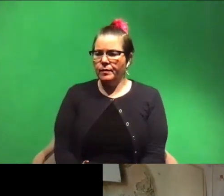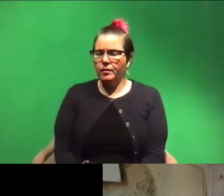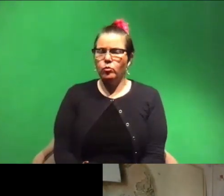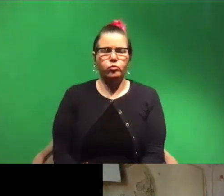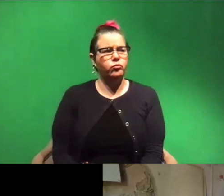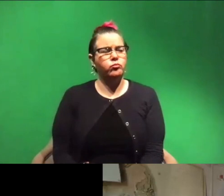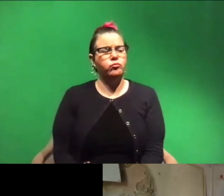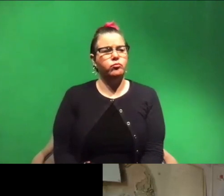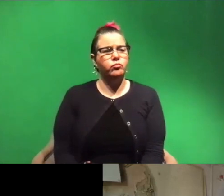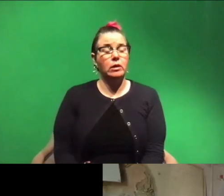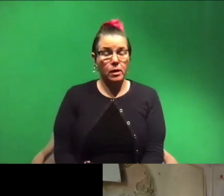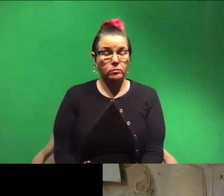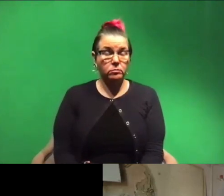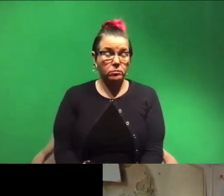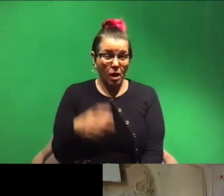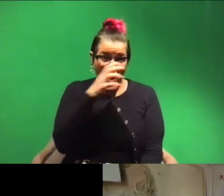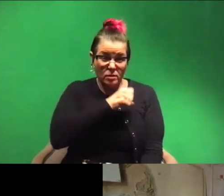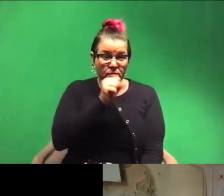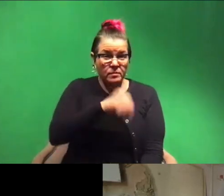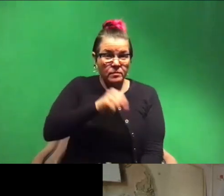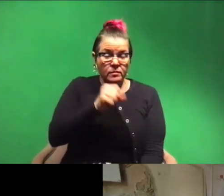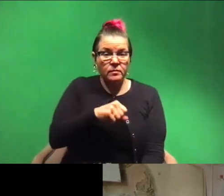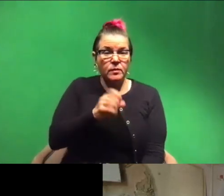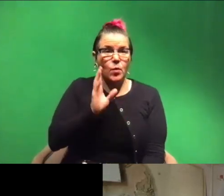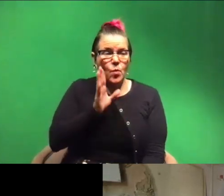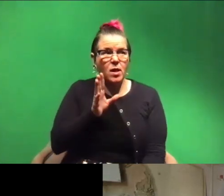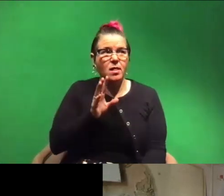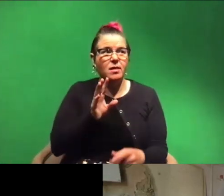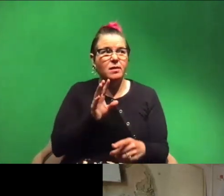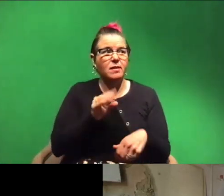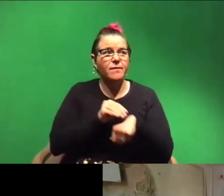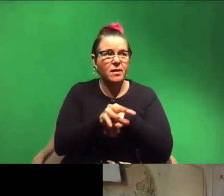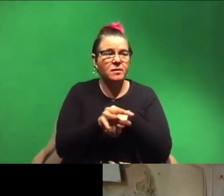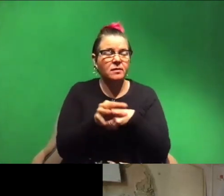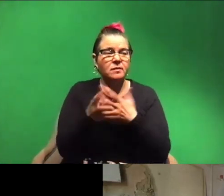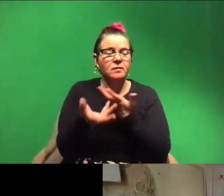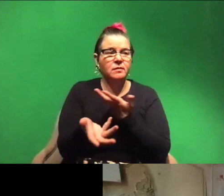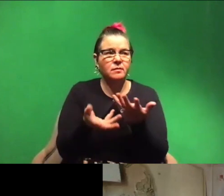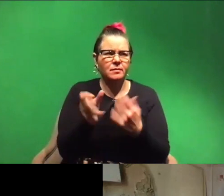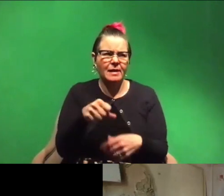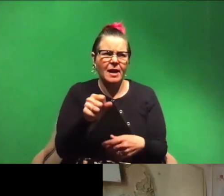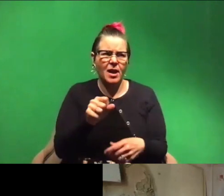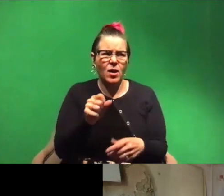Ooh, I guess they do, because it will affect, kind